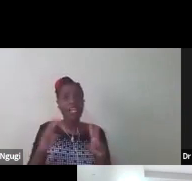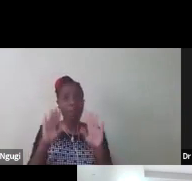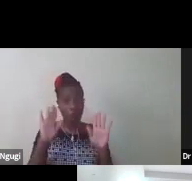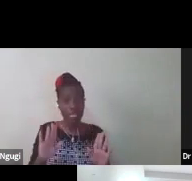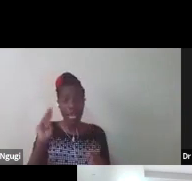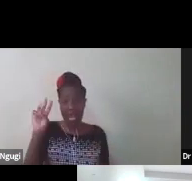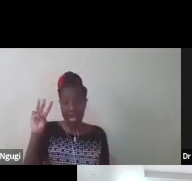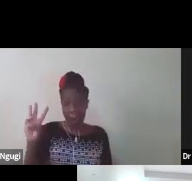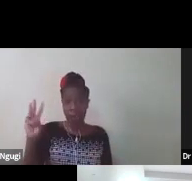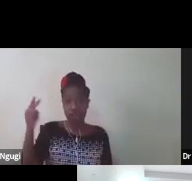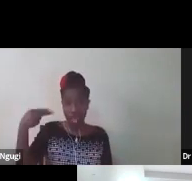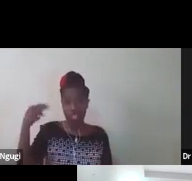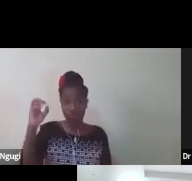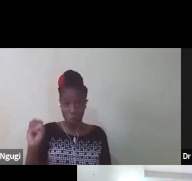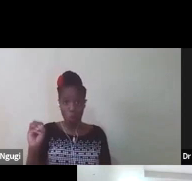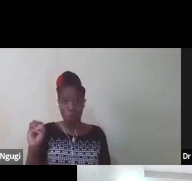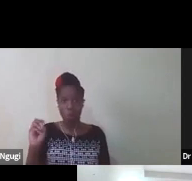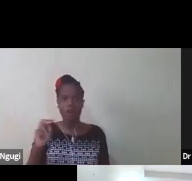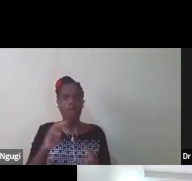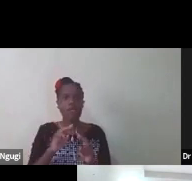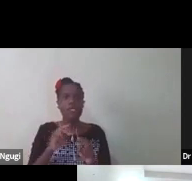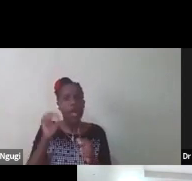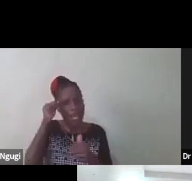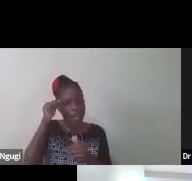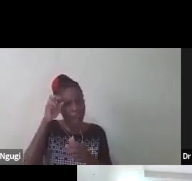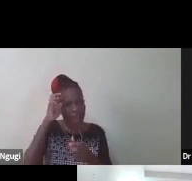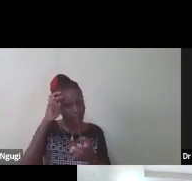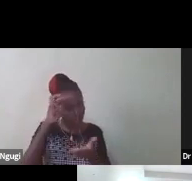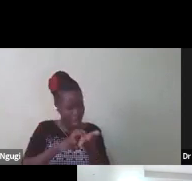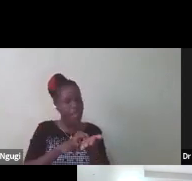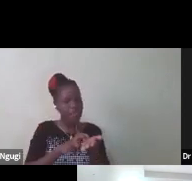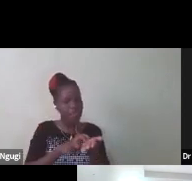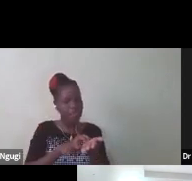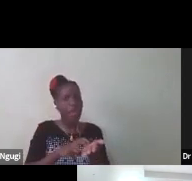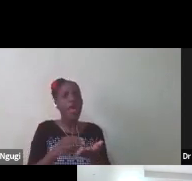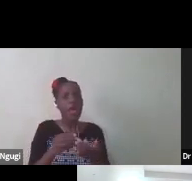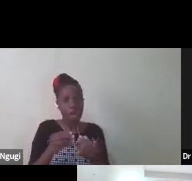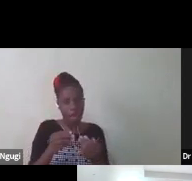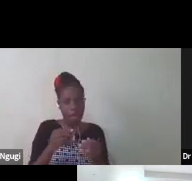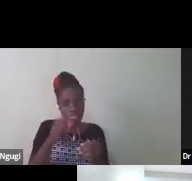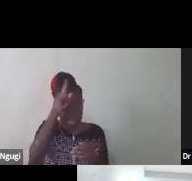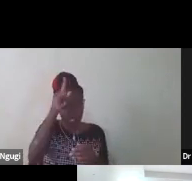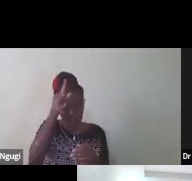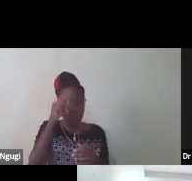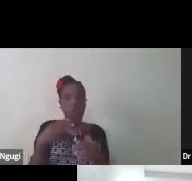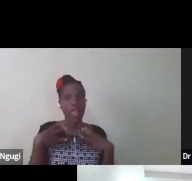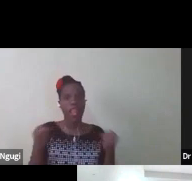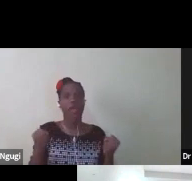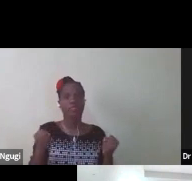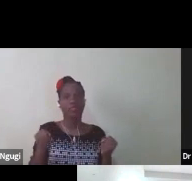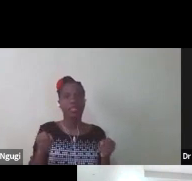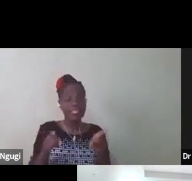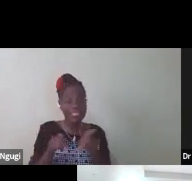as informal community mental health workers. So we are bringing them on board, training them for them to